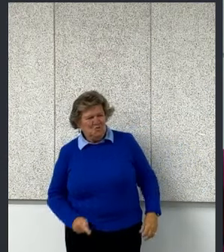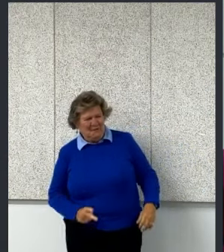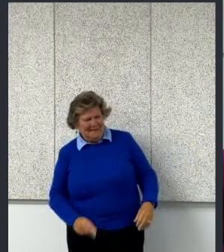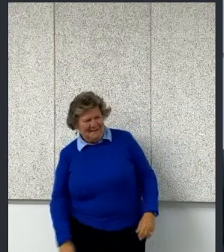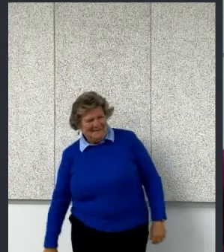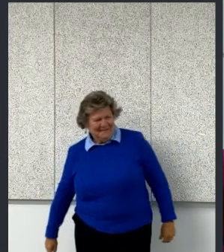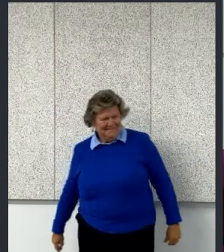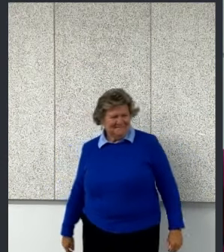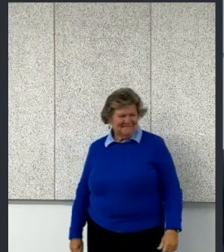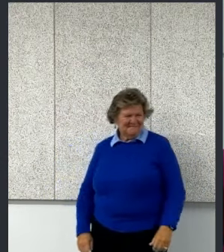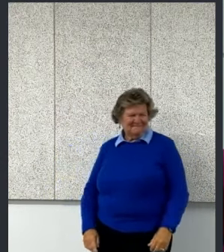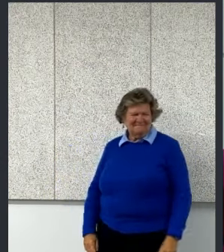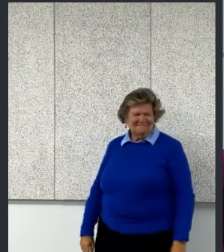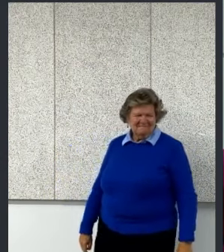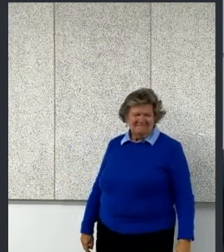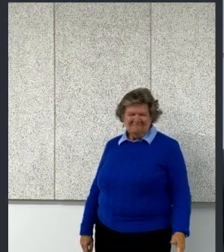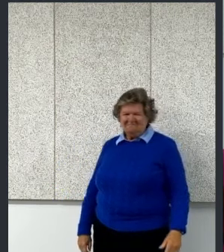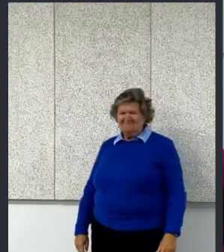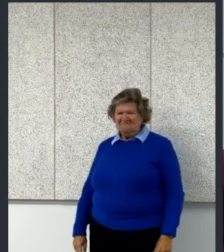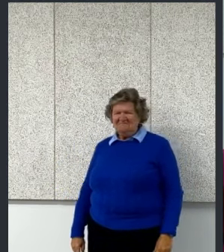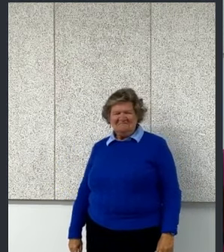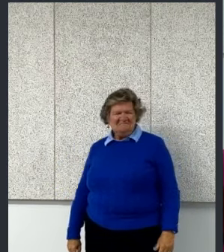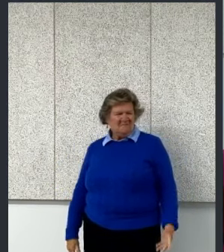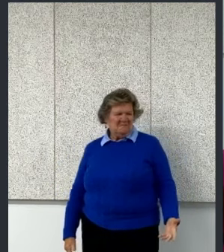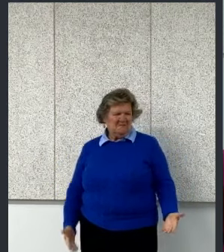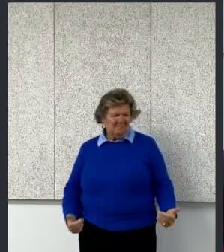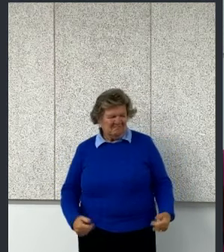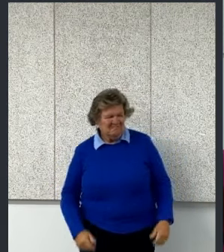Yeah. I'm optimistic.